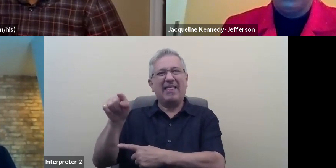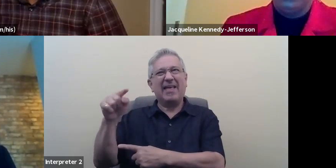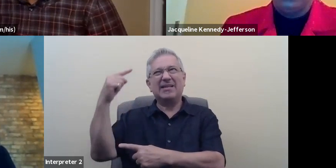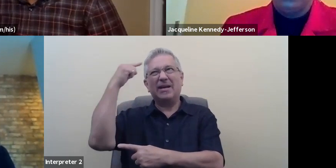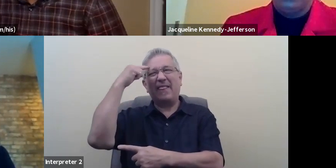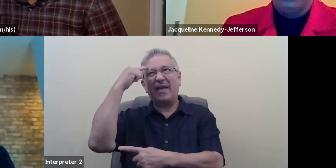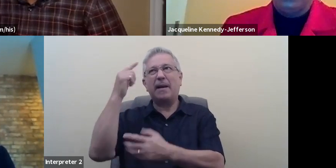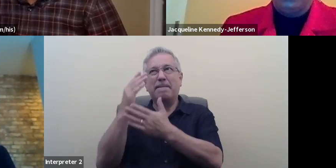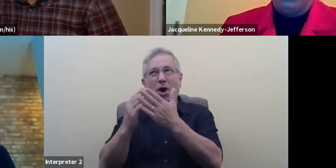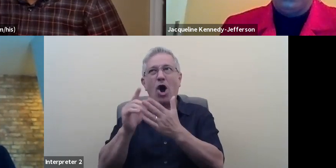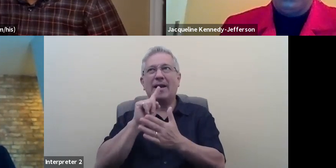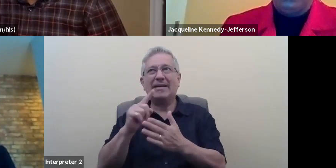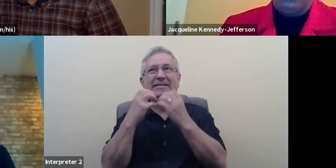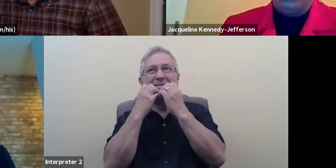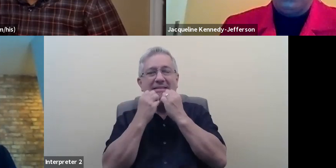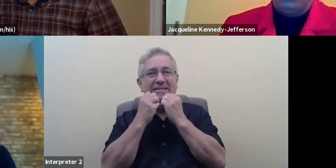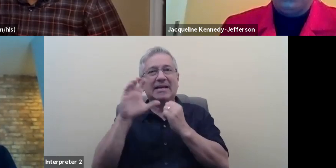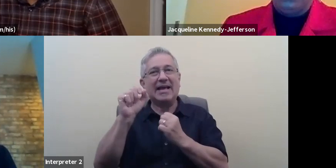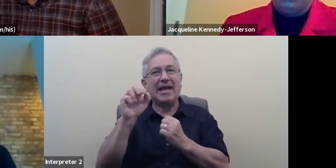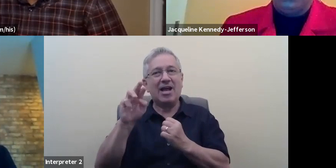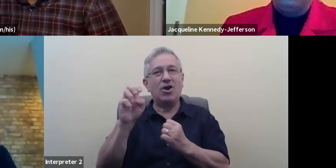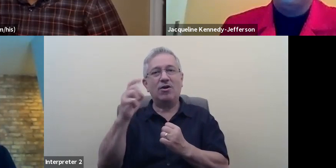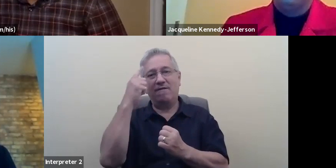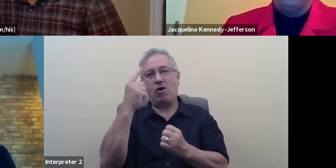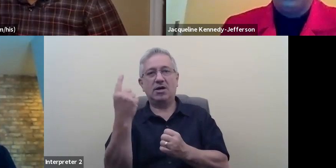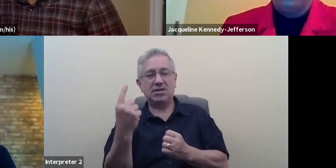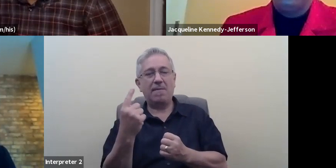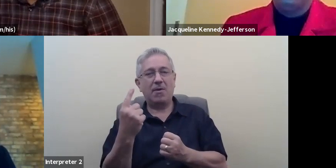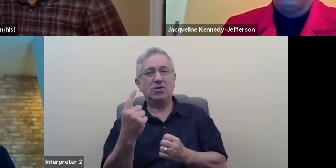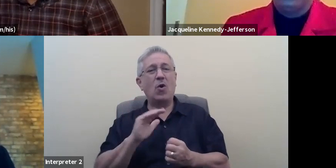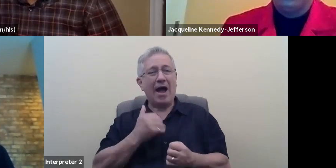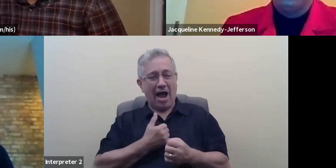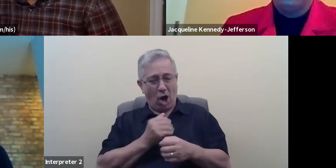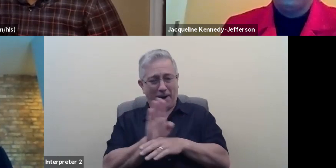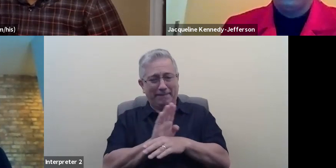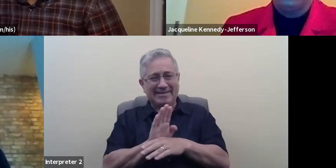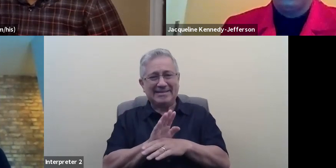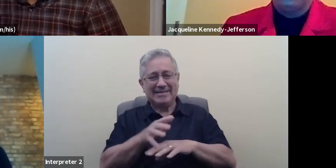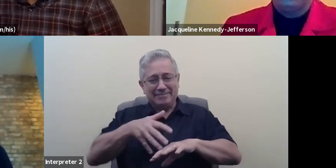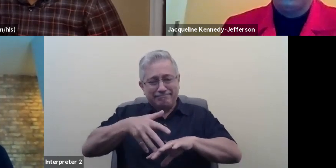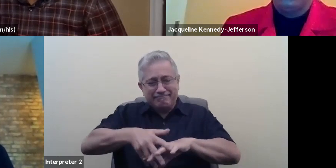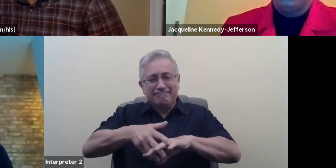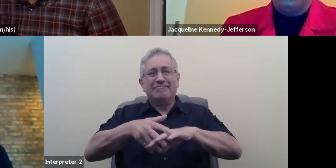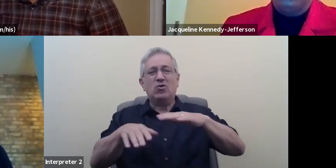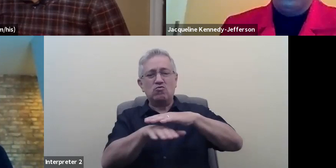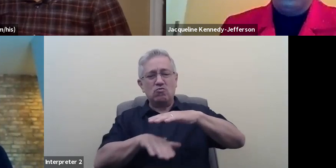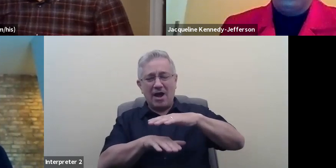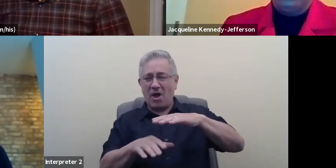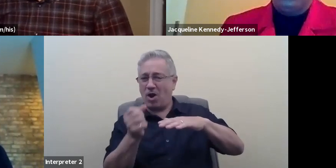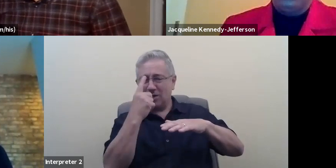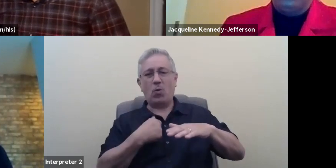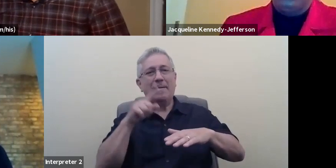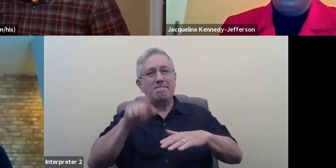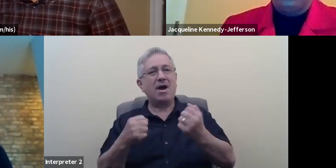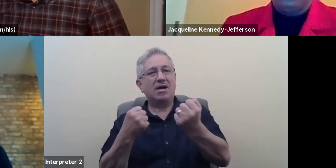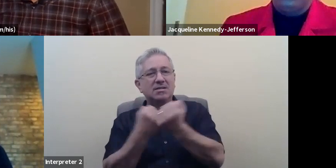an organization, it's within our DNA to ensure that we support our communities and